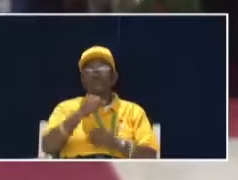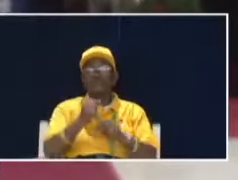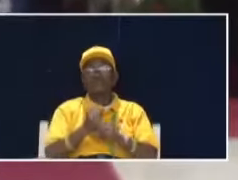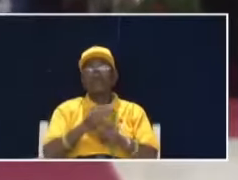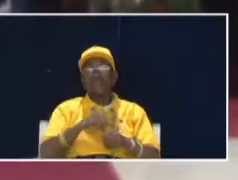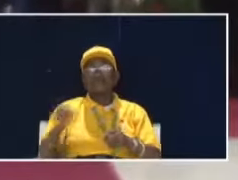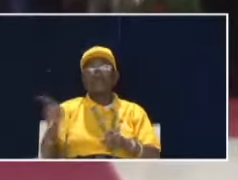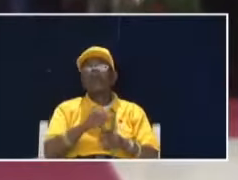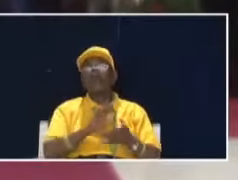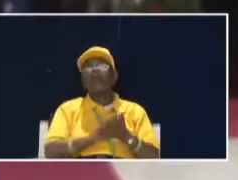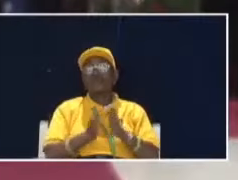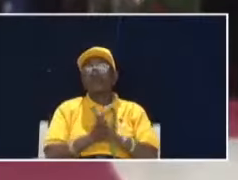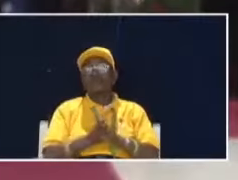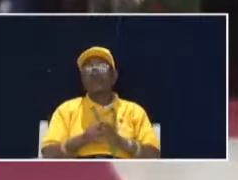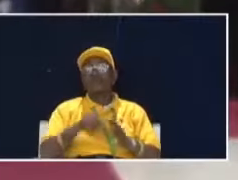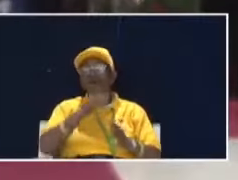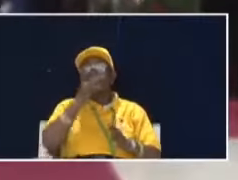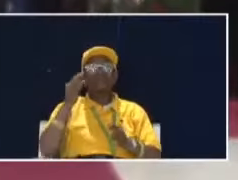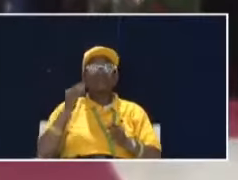And when you graduate,